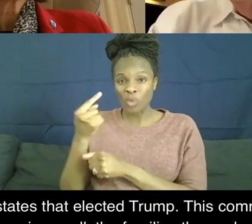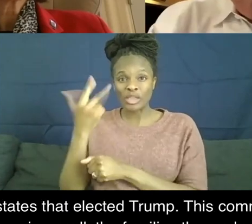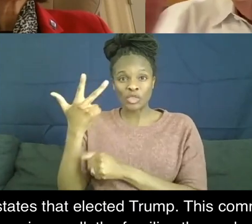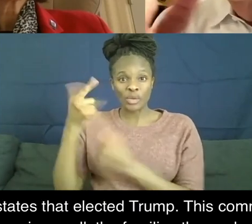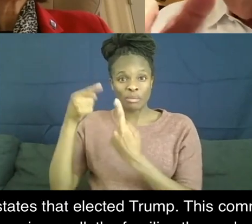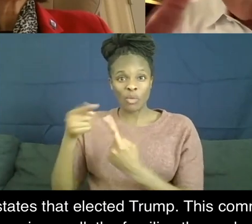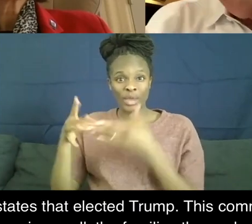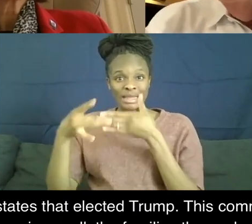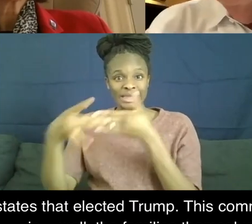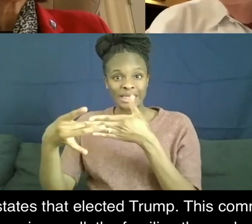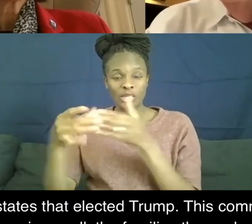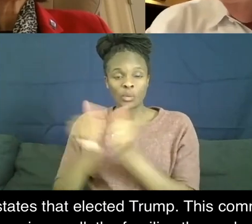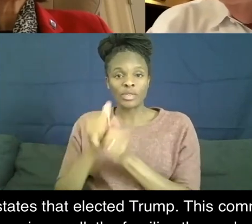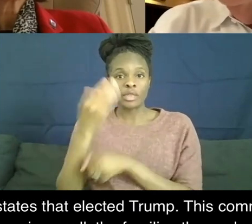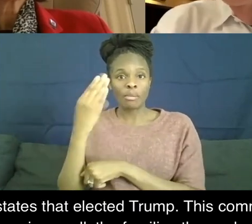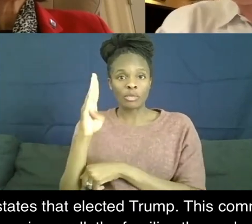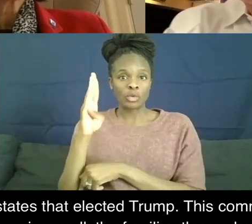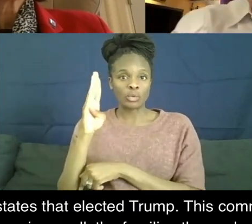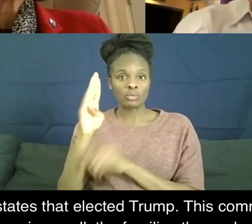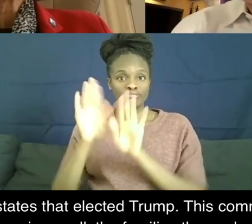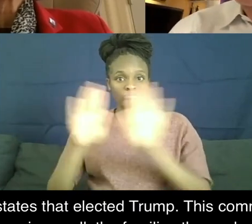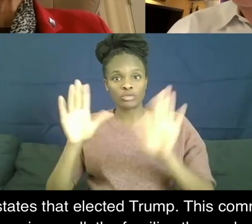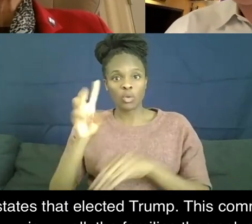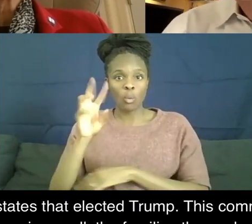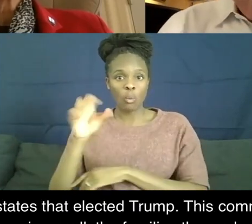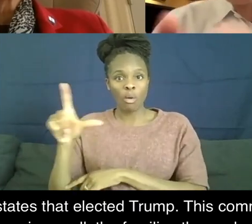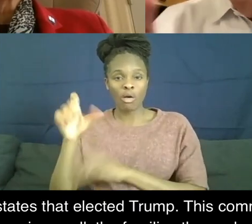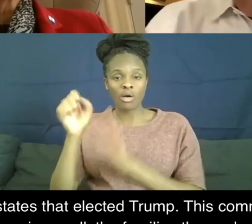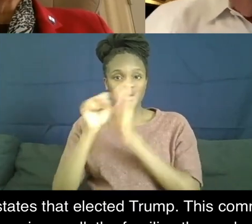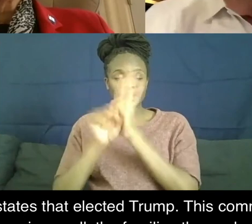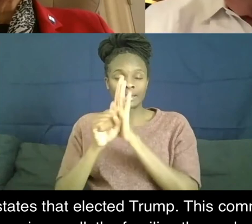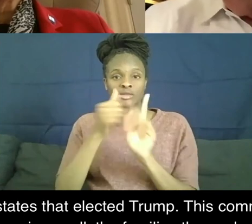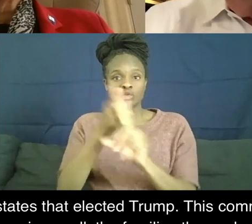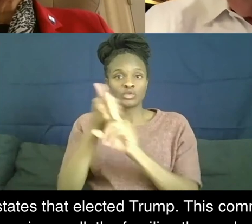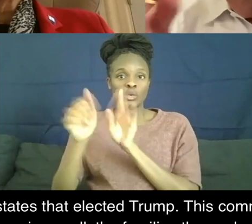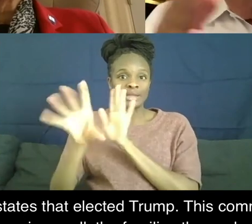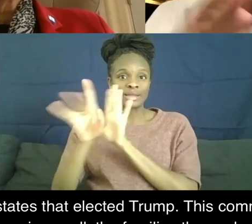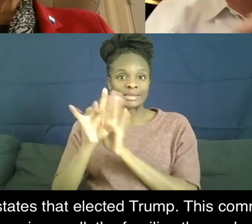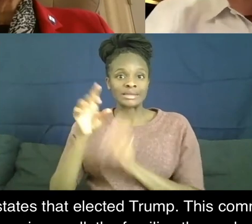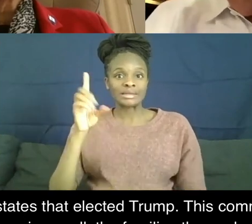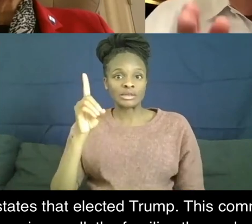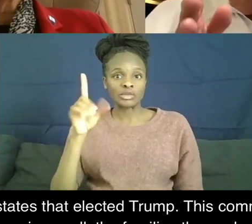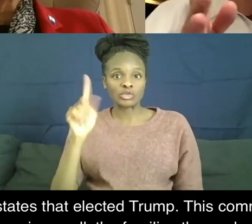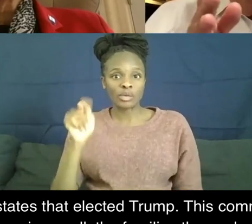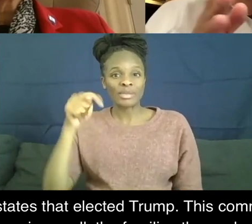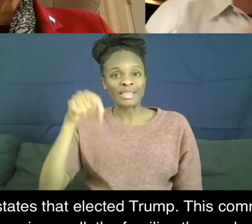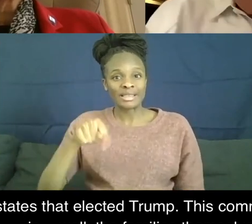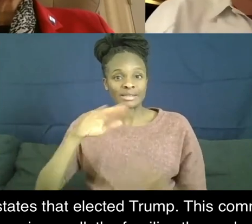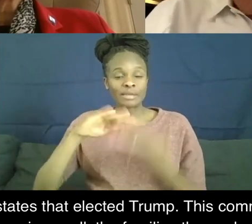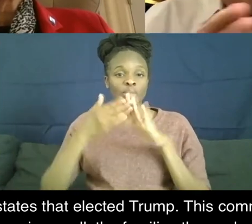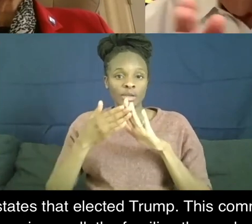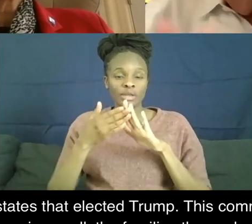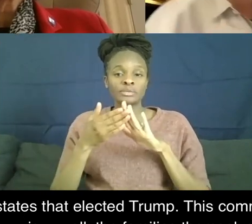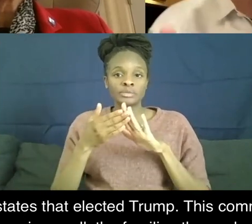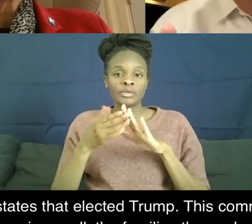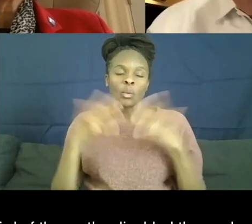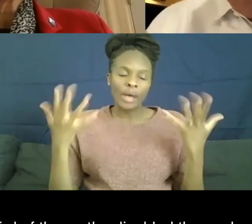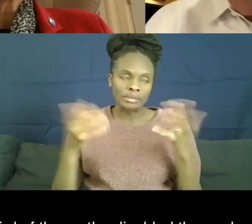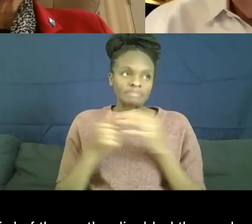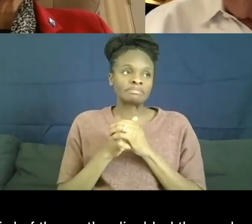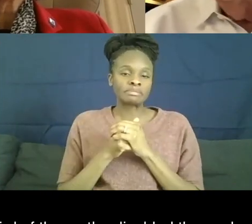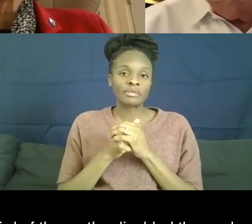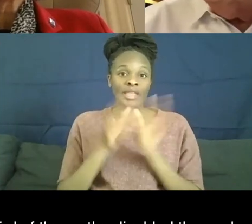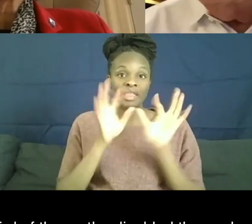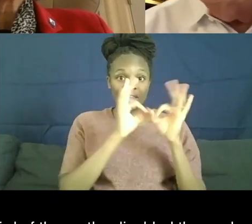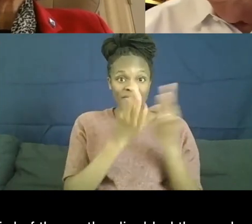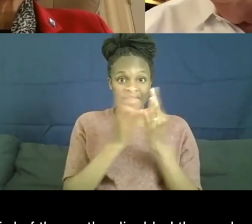states that elected Trump, um, this community, you know, is, well, the families themselves,